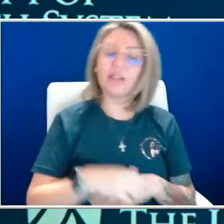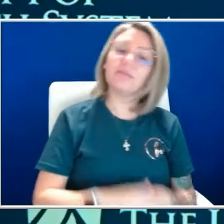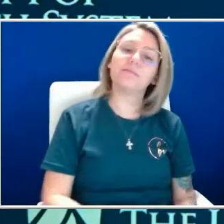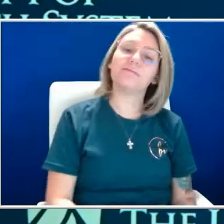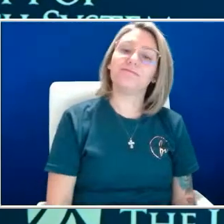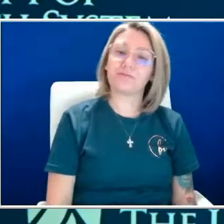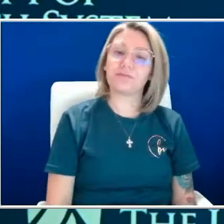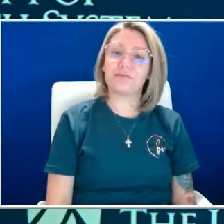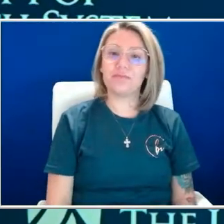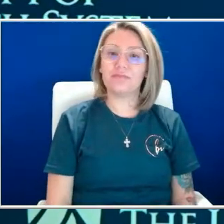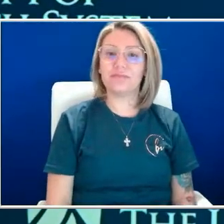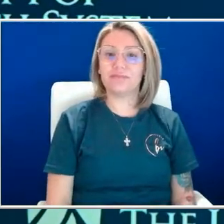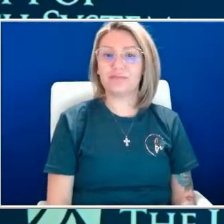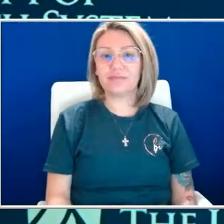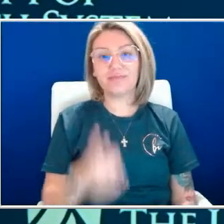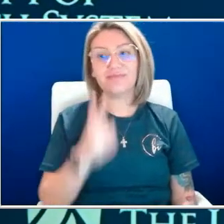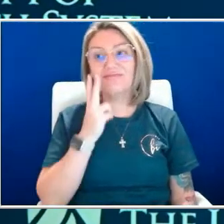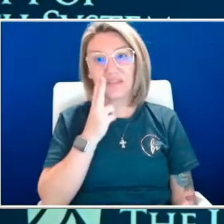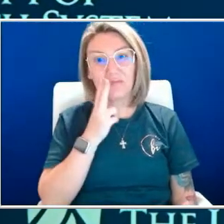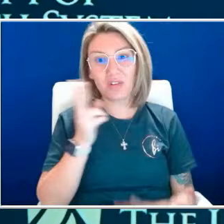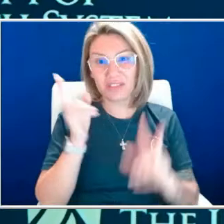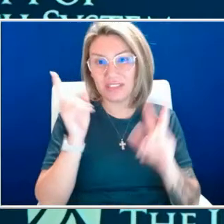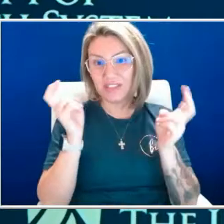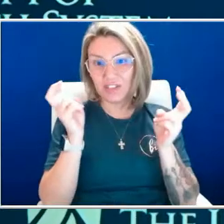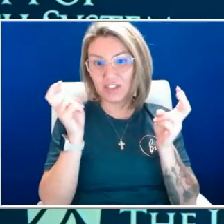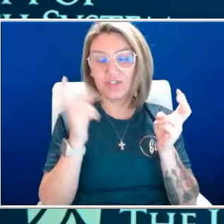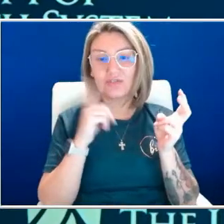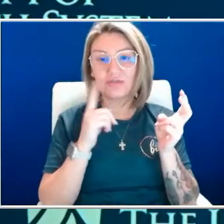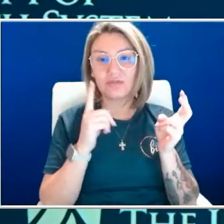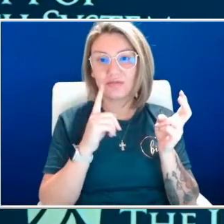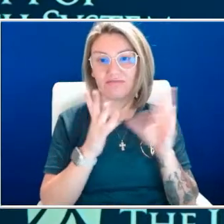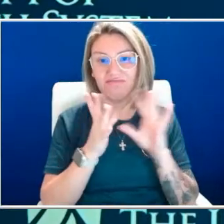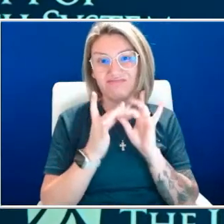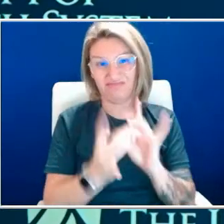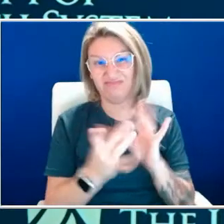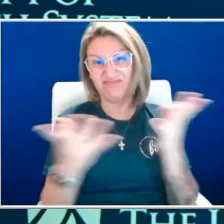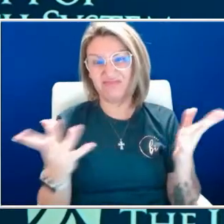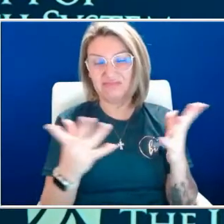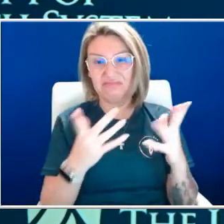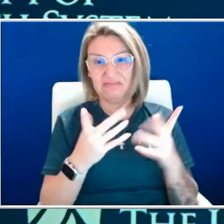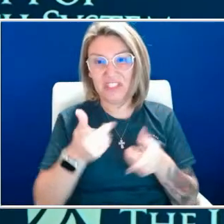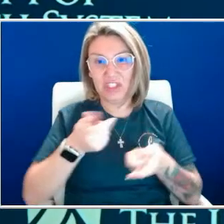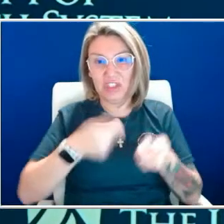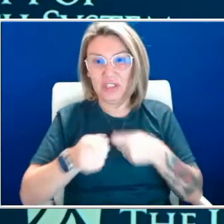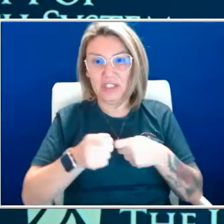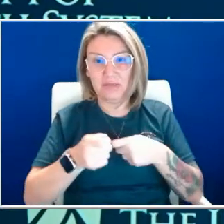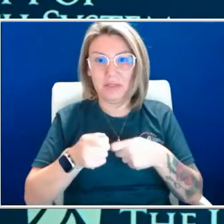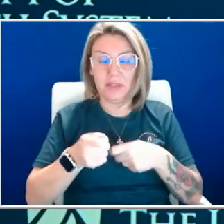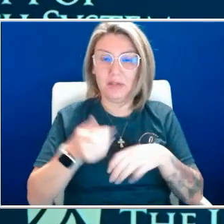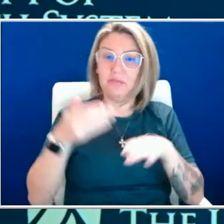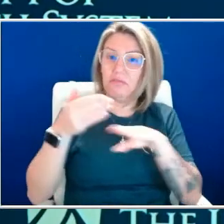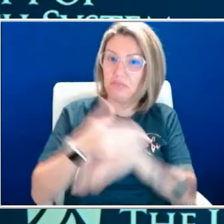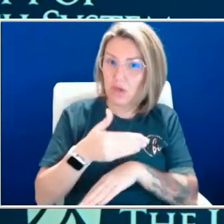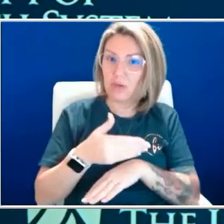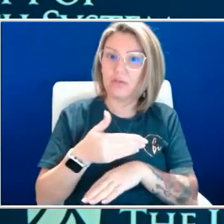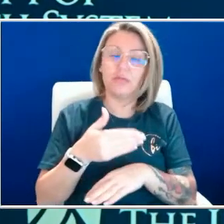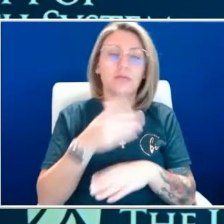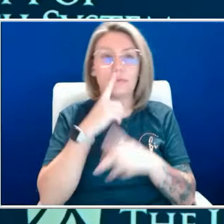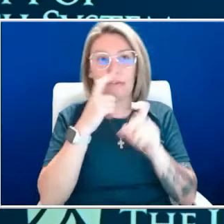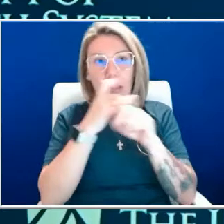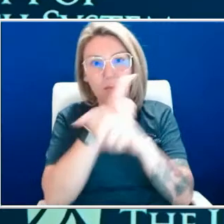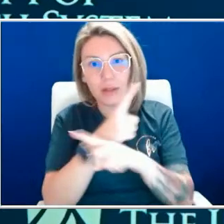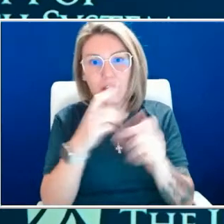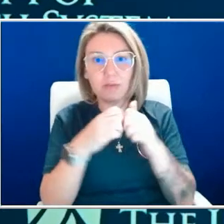smoking is one of those issues that is a contraindication of transplant because of post-transplant complications with lung disease and